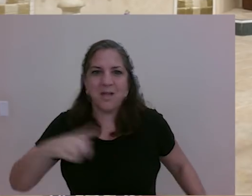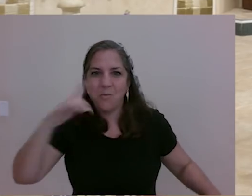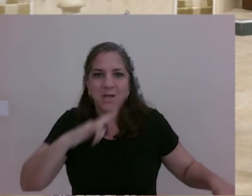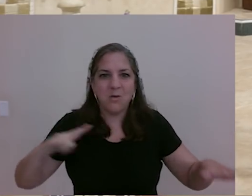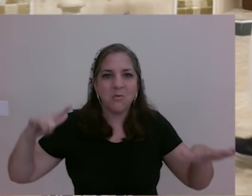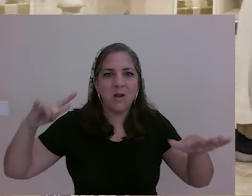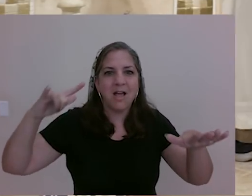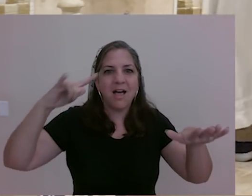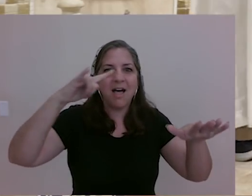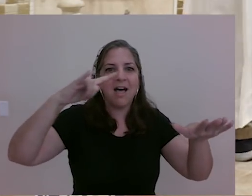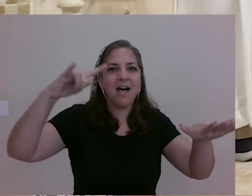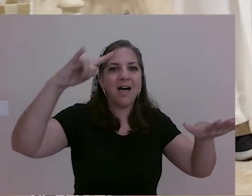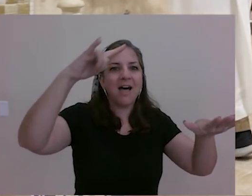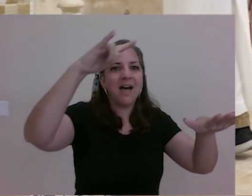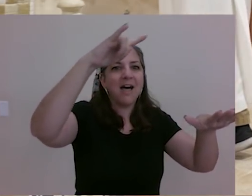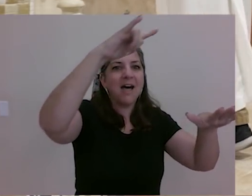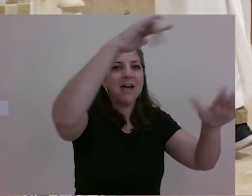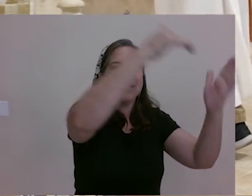We will